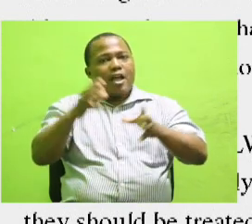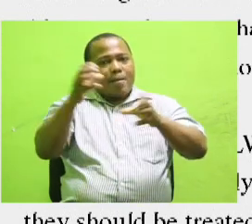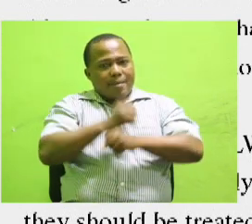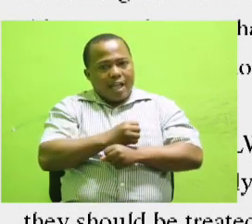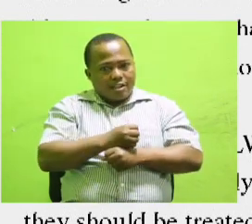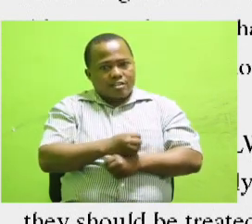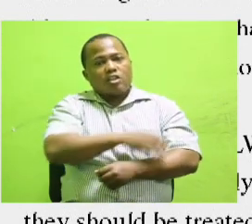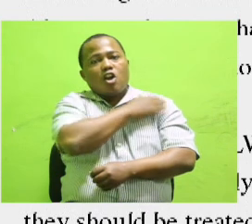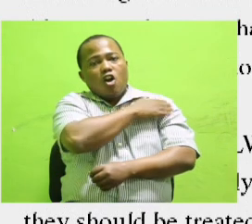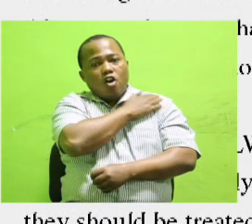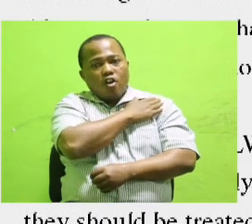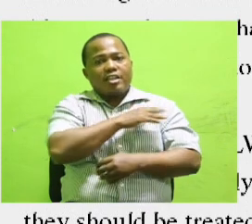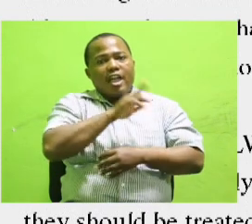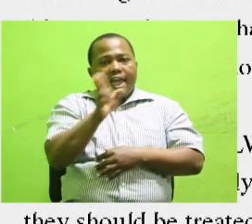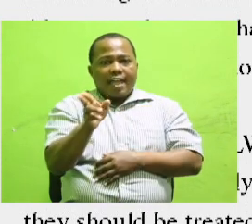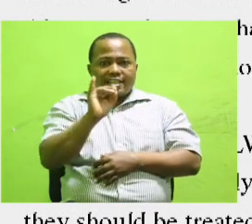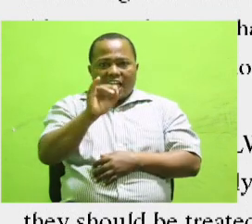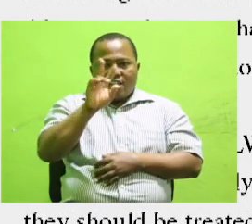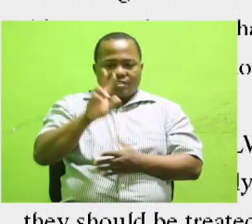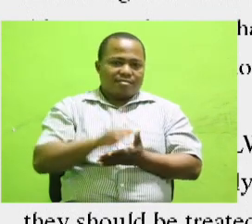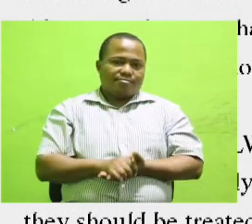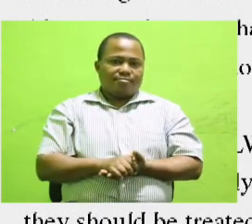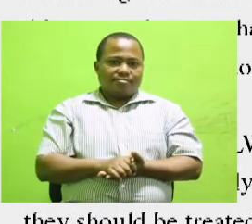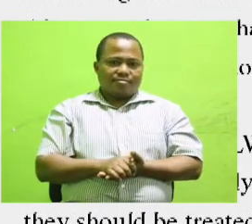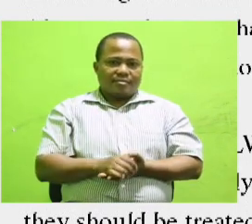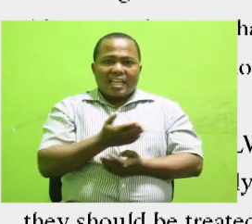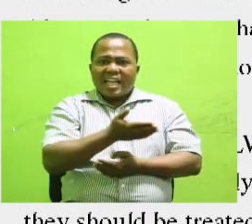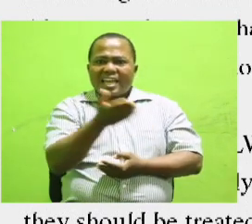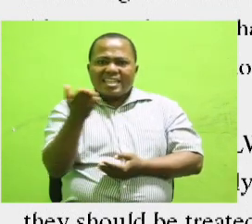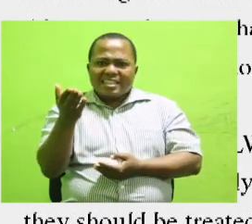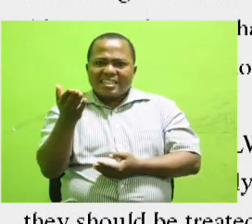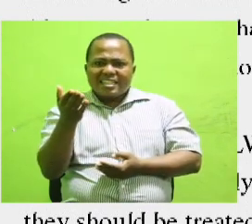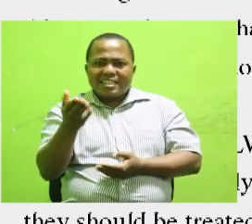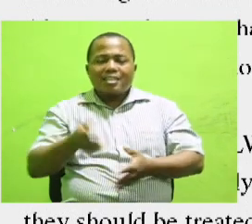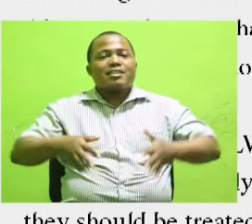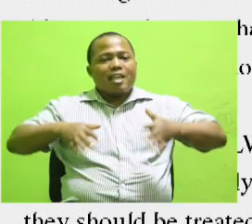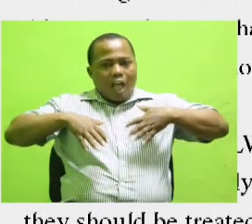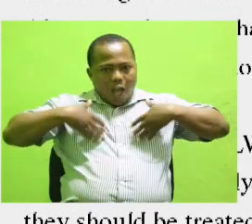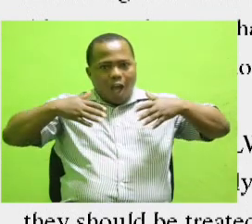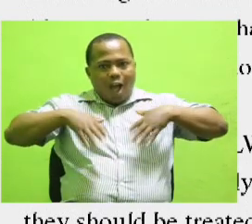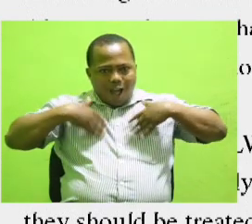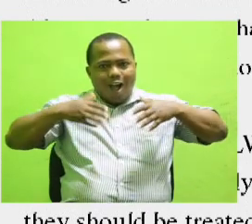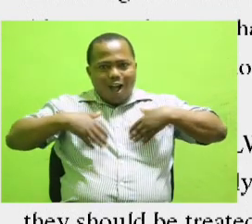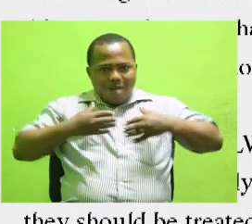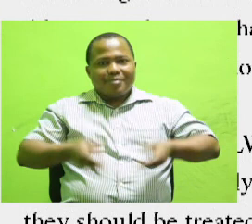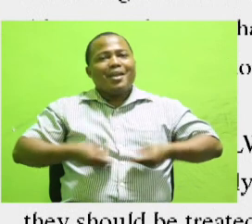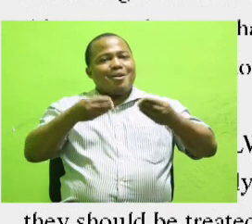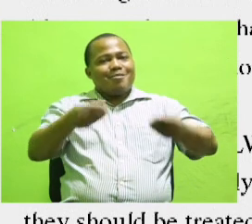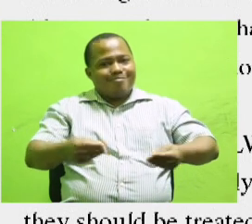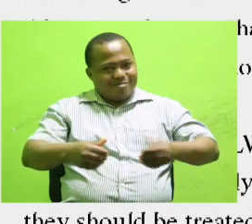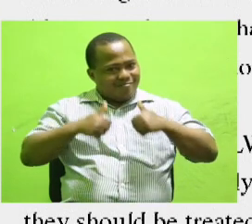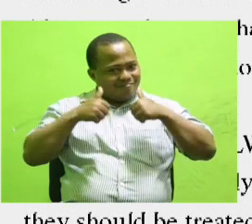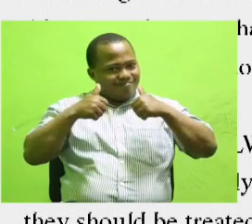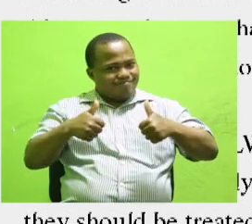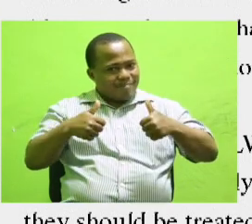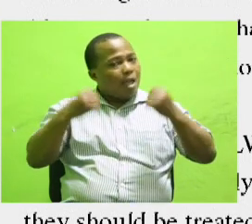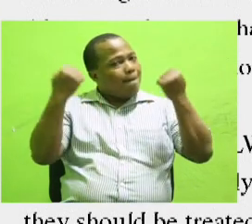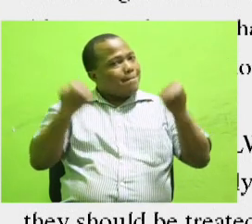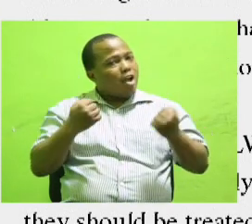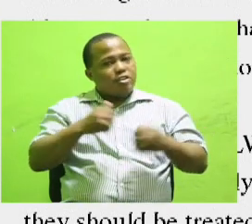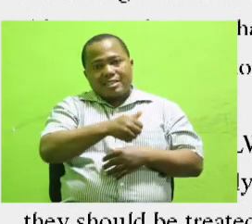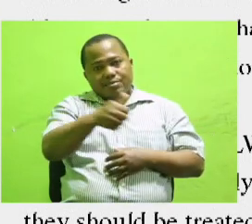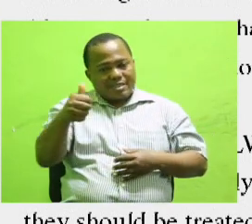for HIV AIDS. Words like these tend to give them hope, tend to make them feel proud of